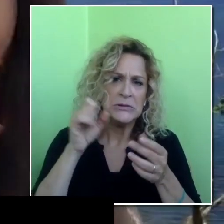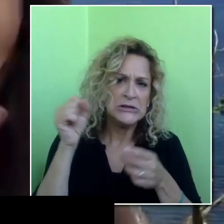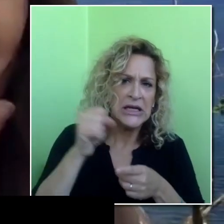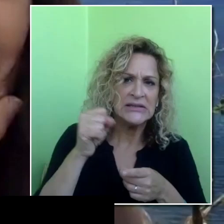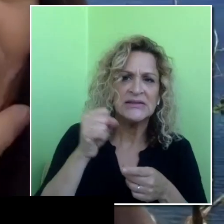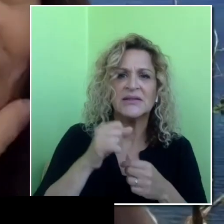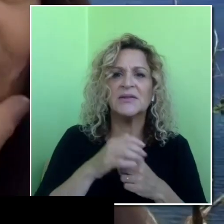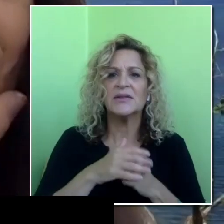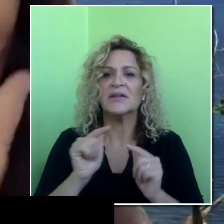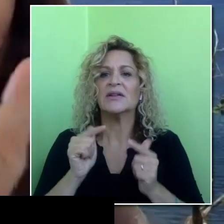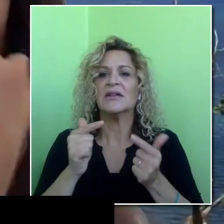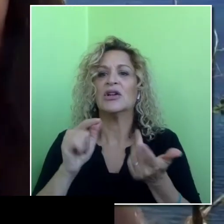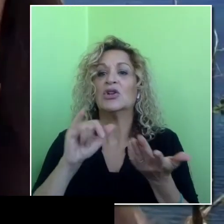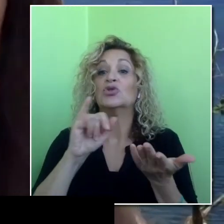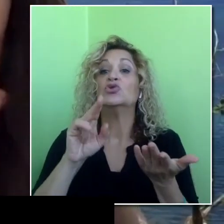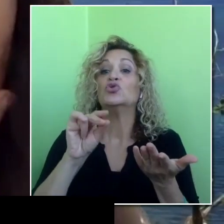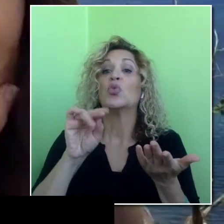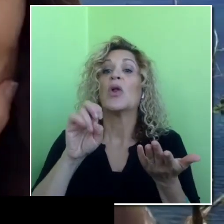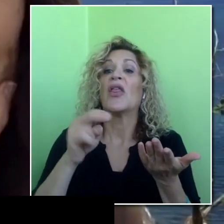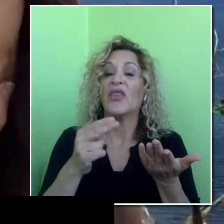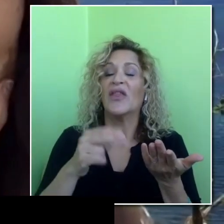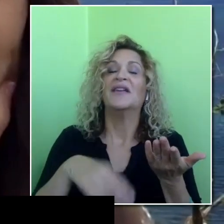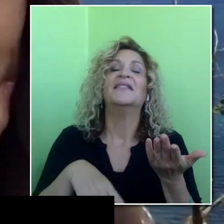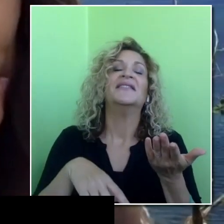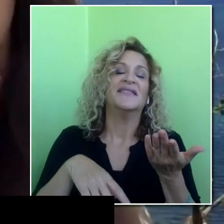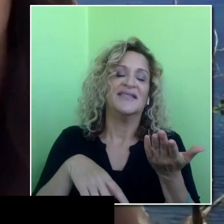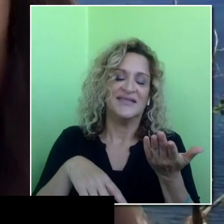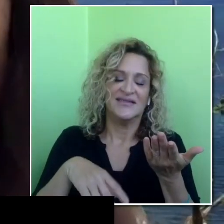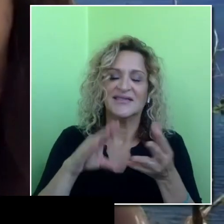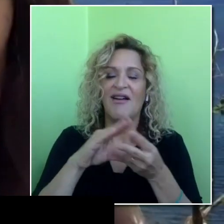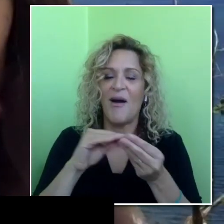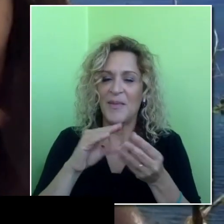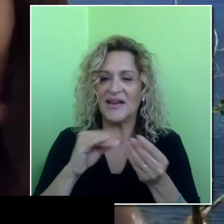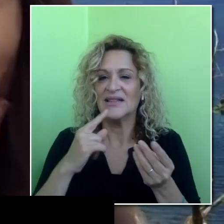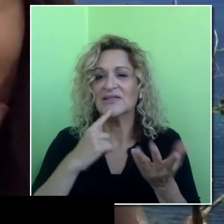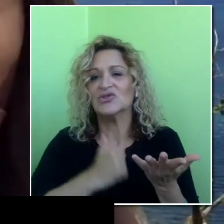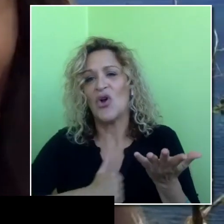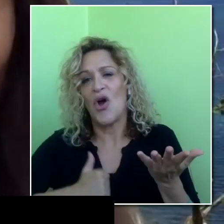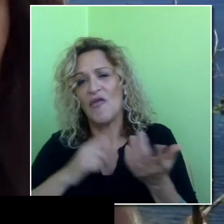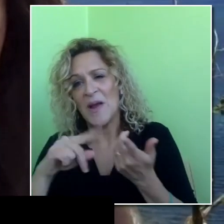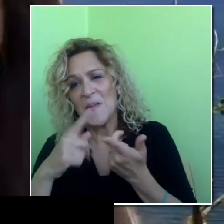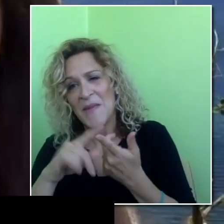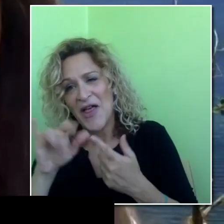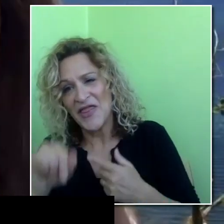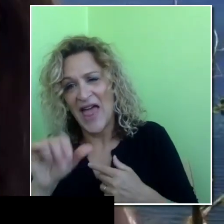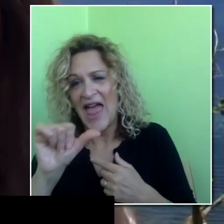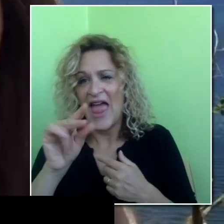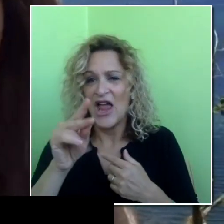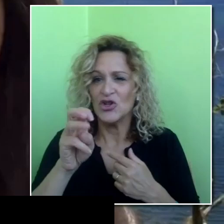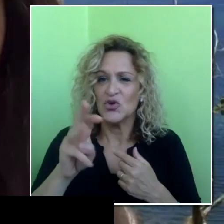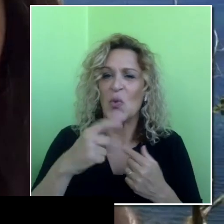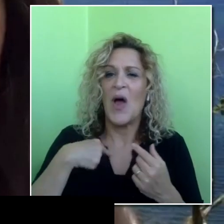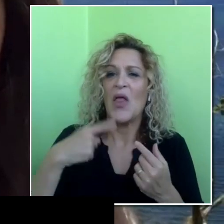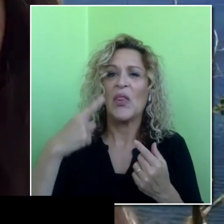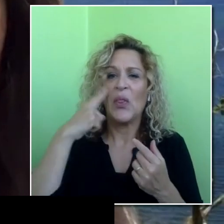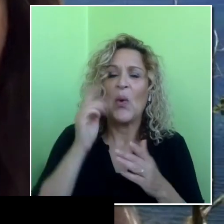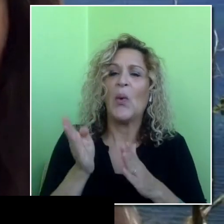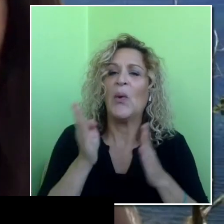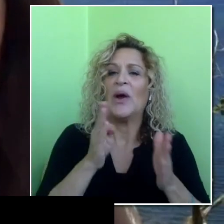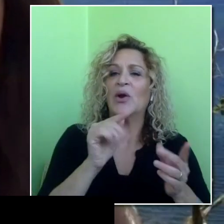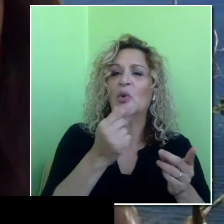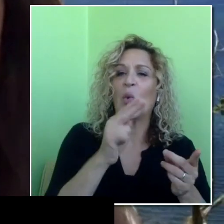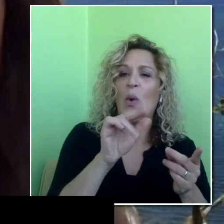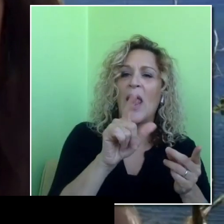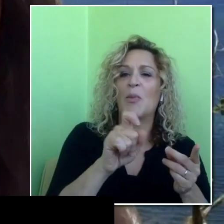Andrew, so sorry about that. I thought Gunilla might want to say a few words before opening it up, but I will just bring you over to